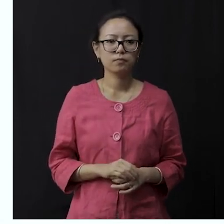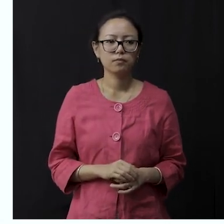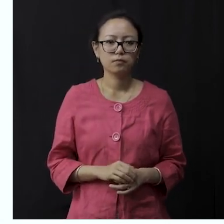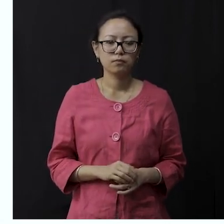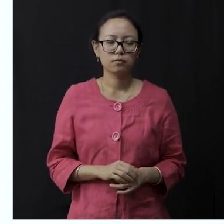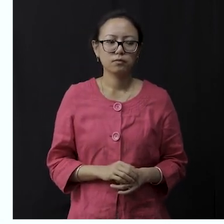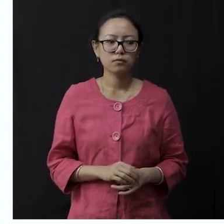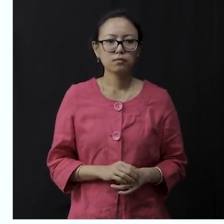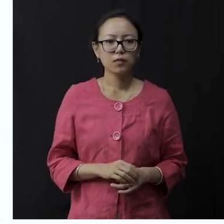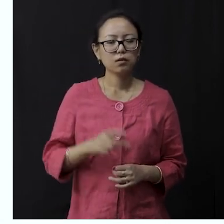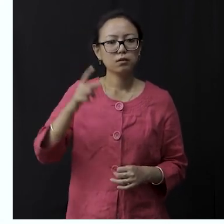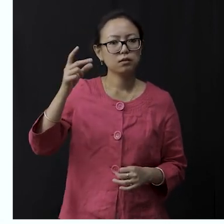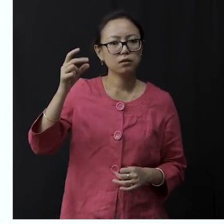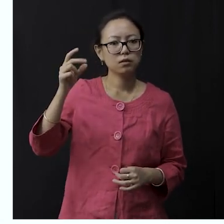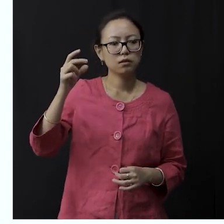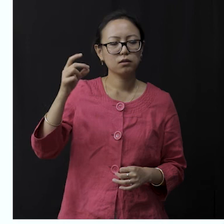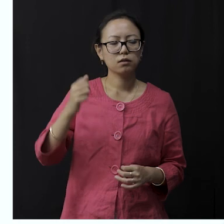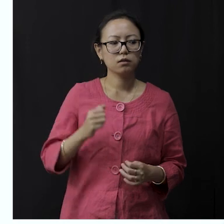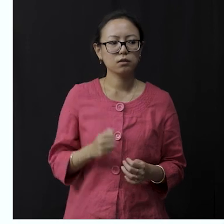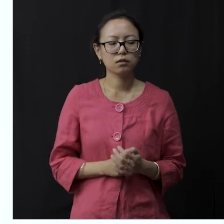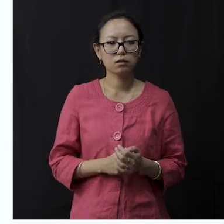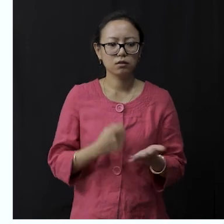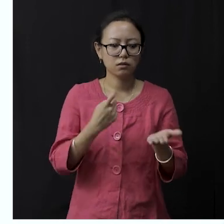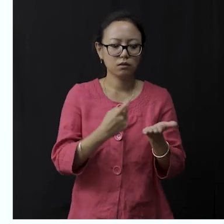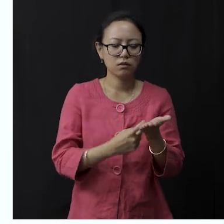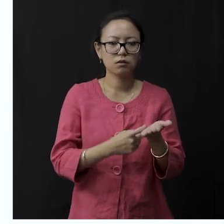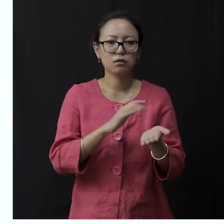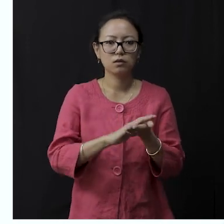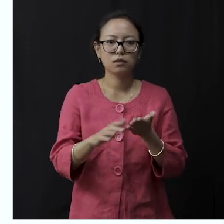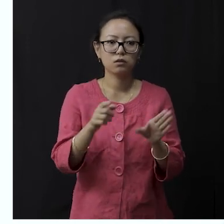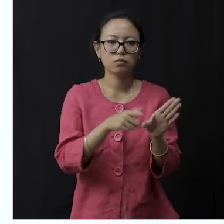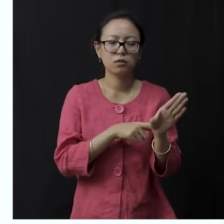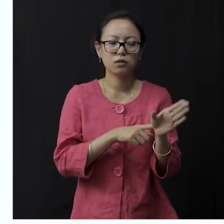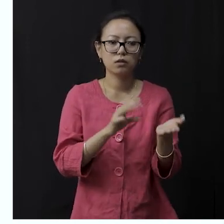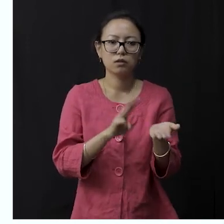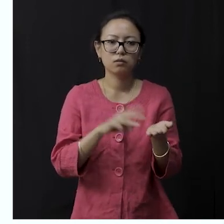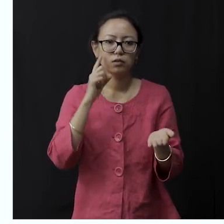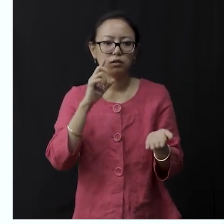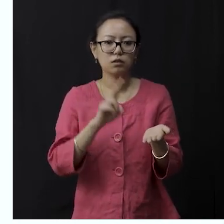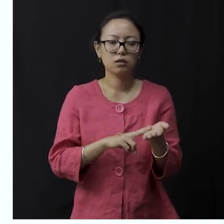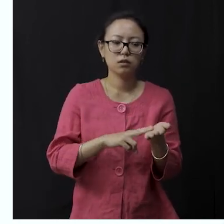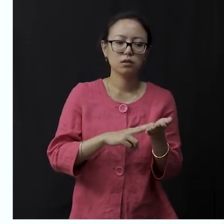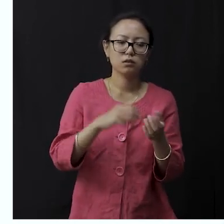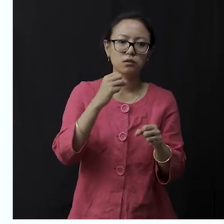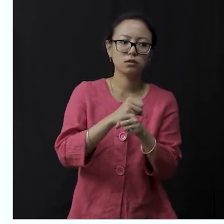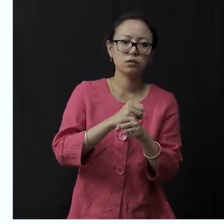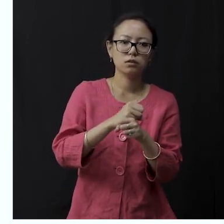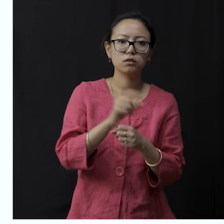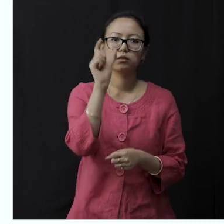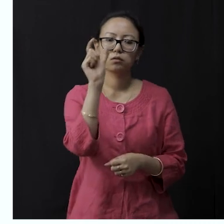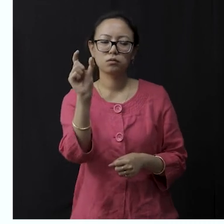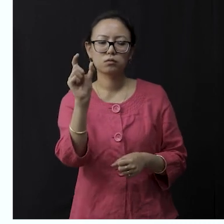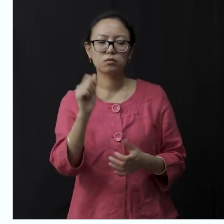right? So that is it, the first one. And the next is the rhyming words. We have learned what